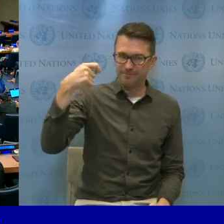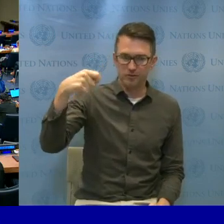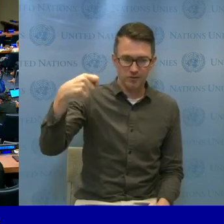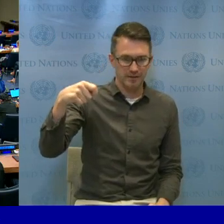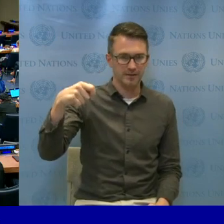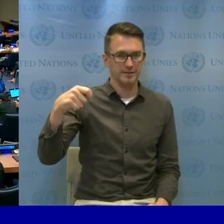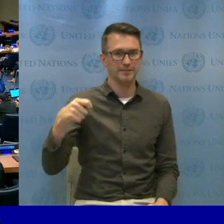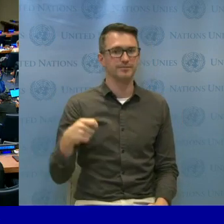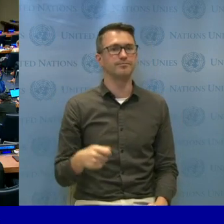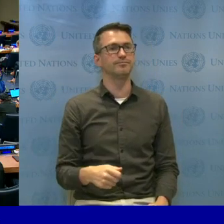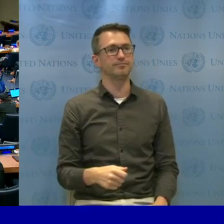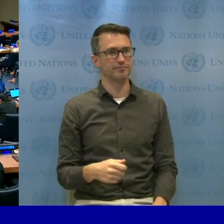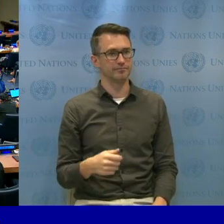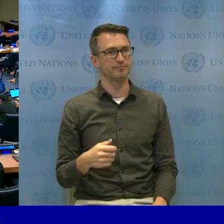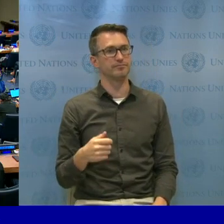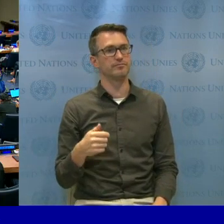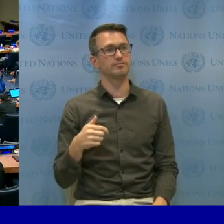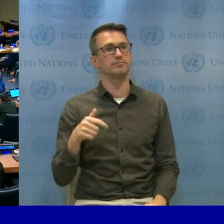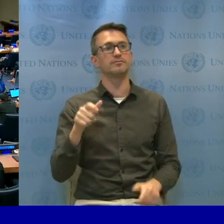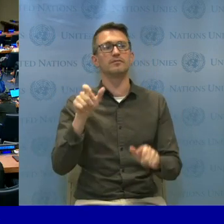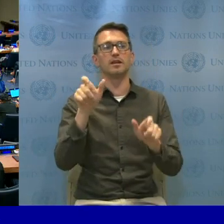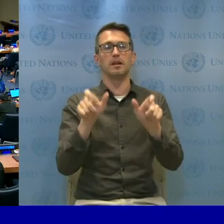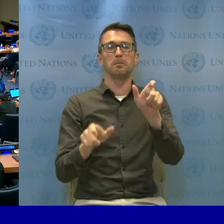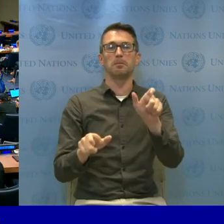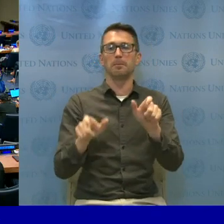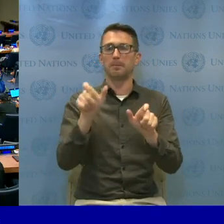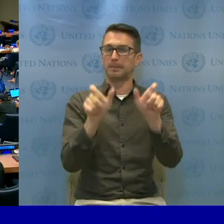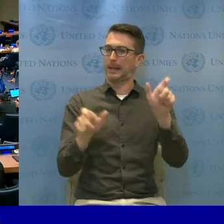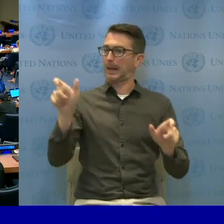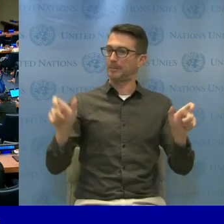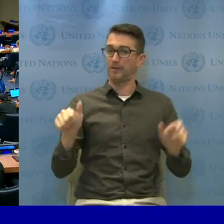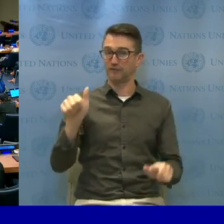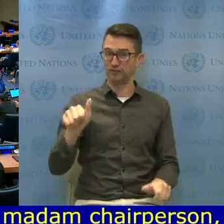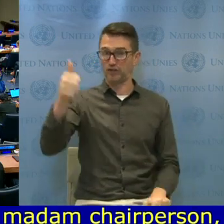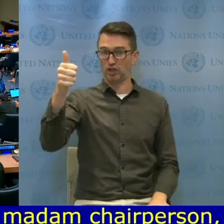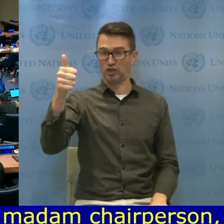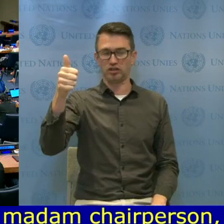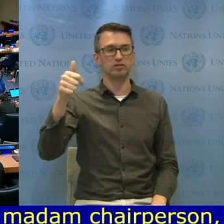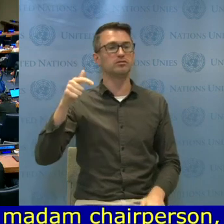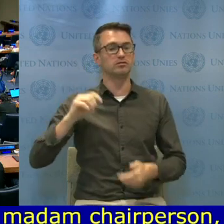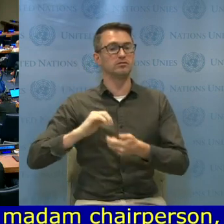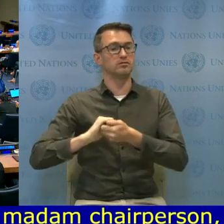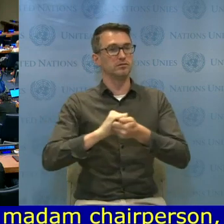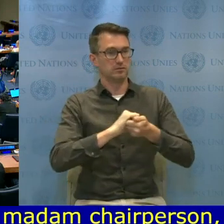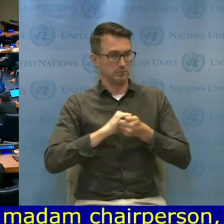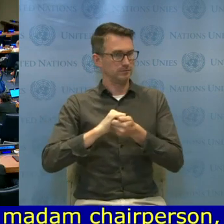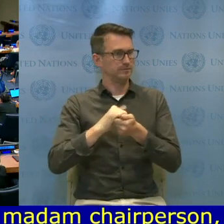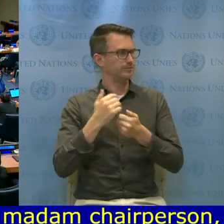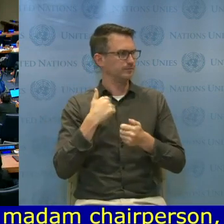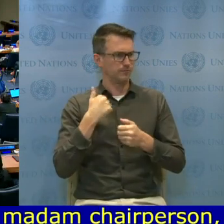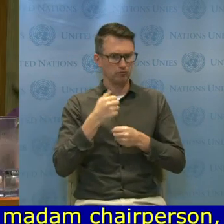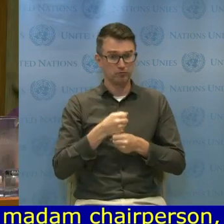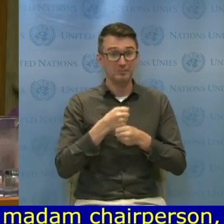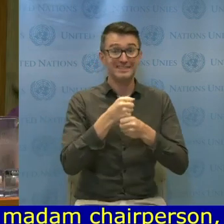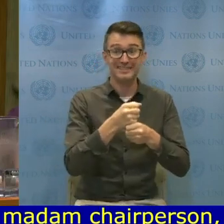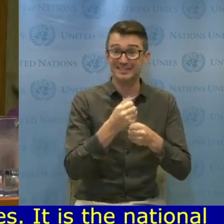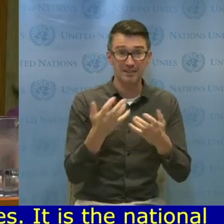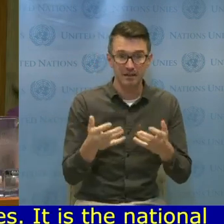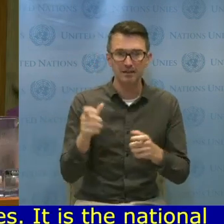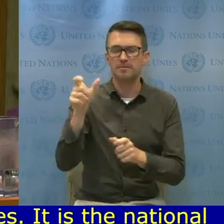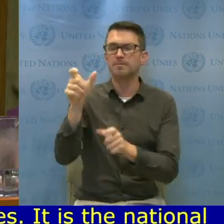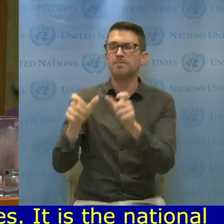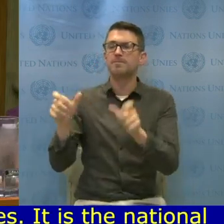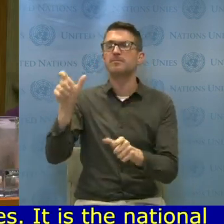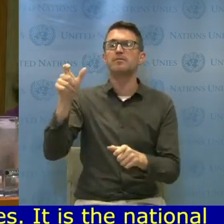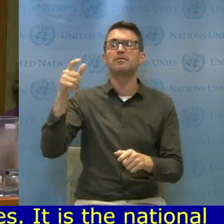organization representing people with intellectual disabilities. We are the national voice for people who have been labeled with